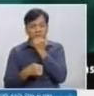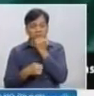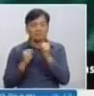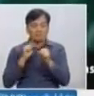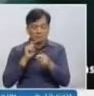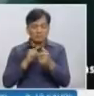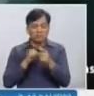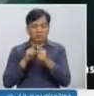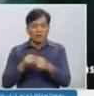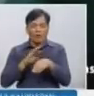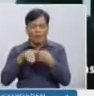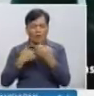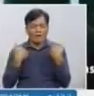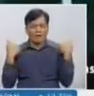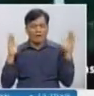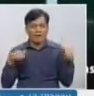of God,